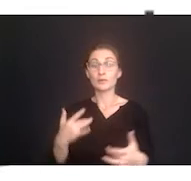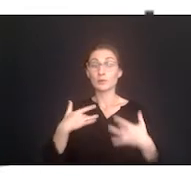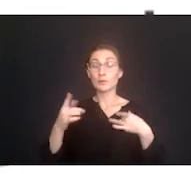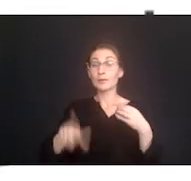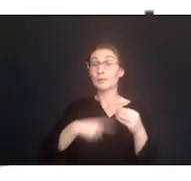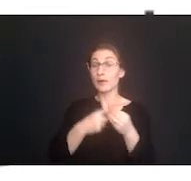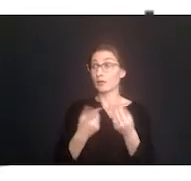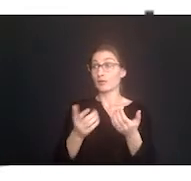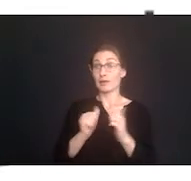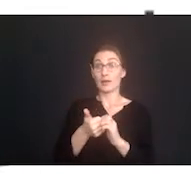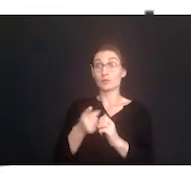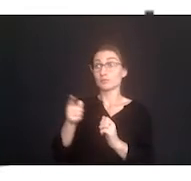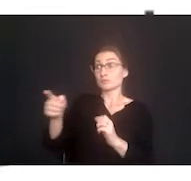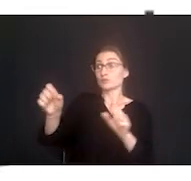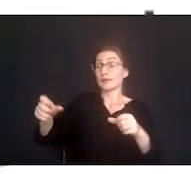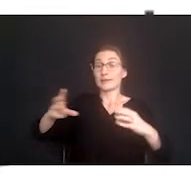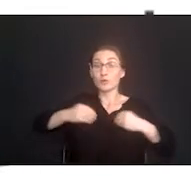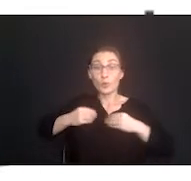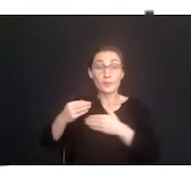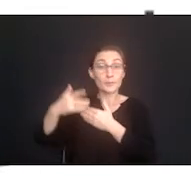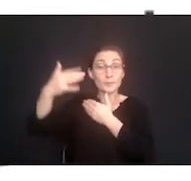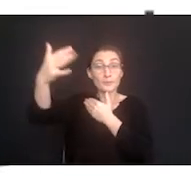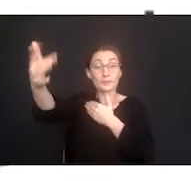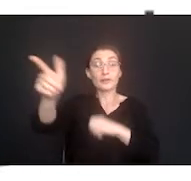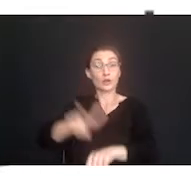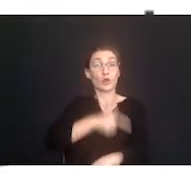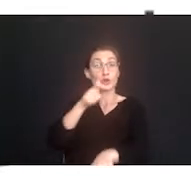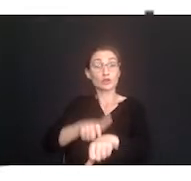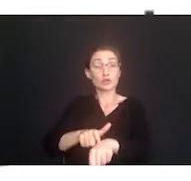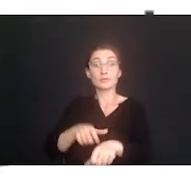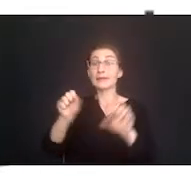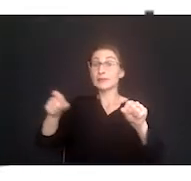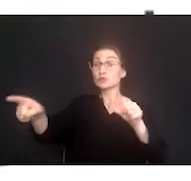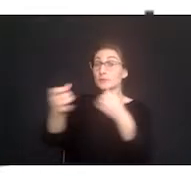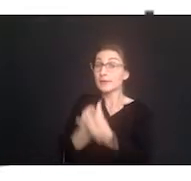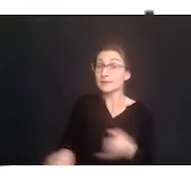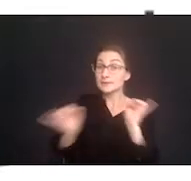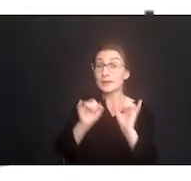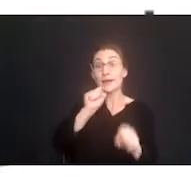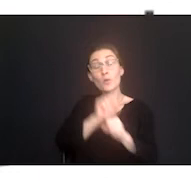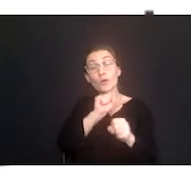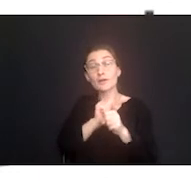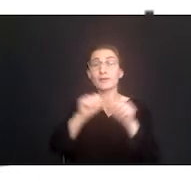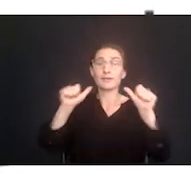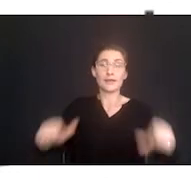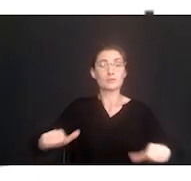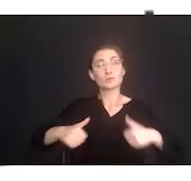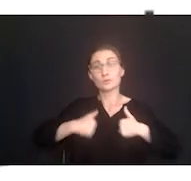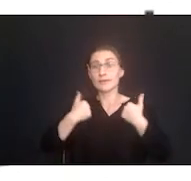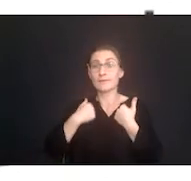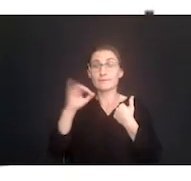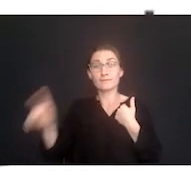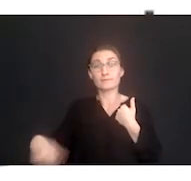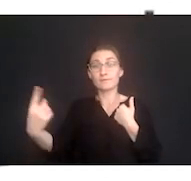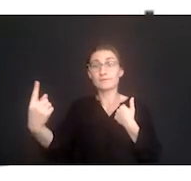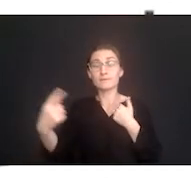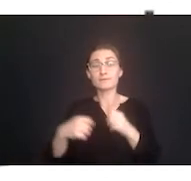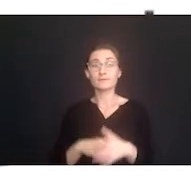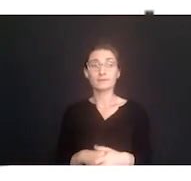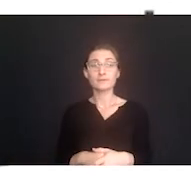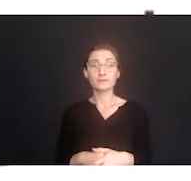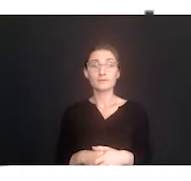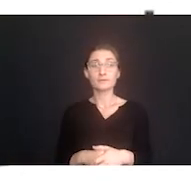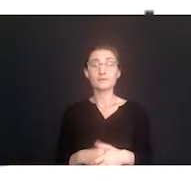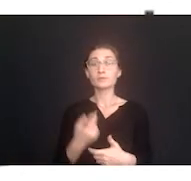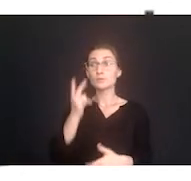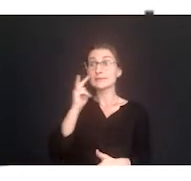worry about the ways in which she'll be able to cope in the long term. Will she be able to be independent and working and able to live on her own?